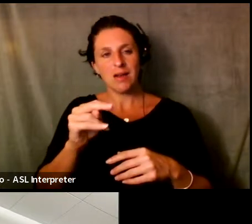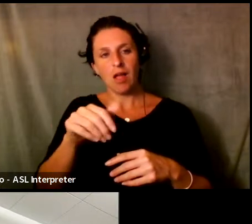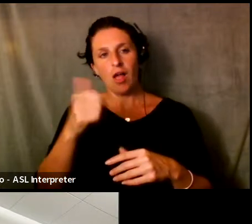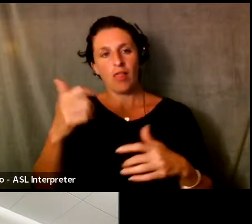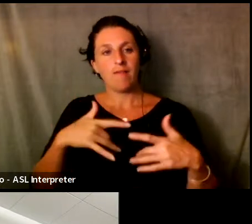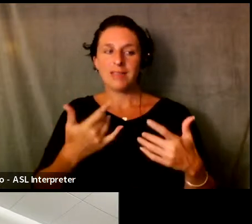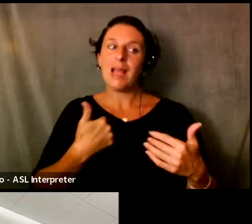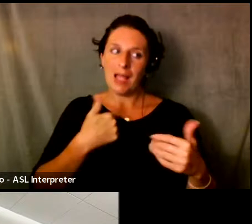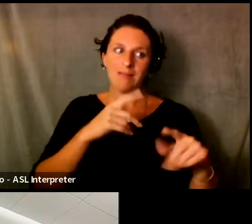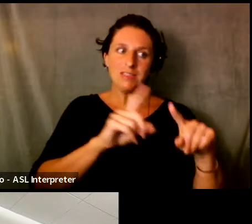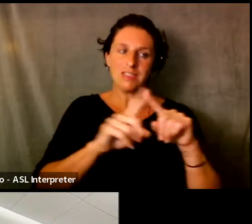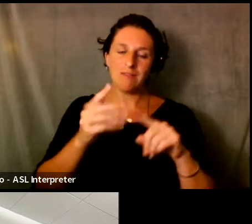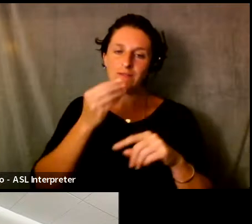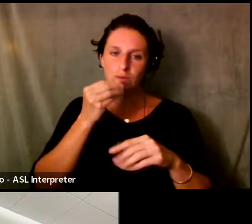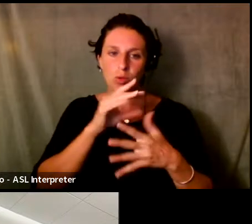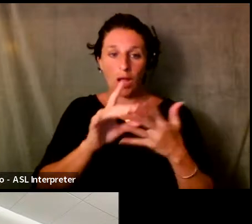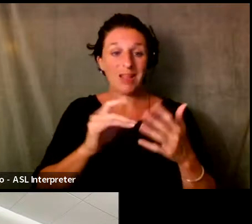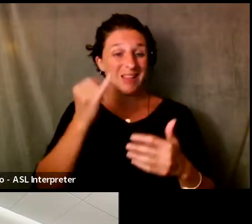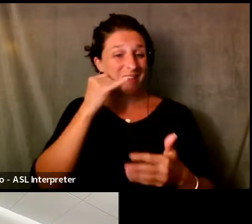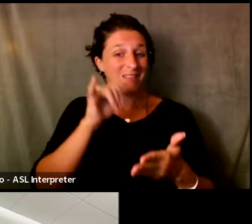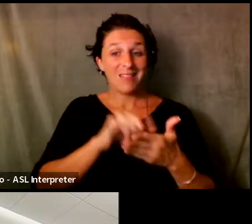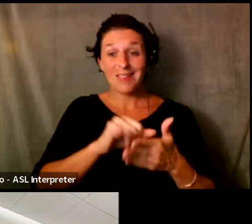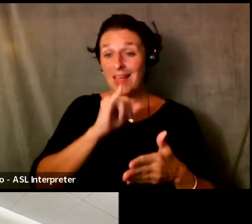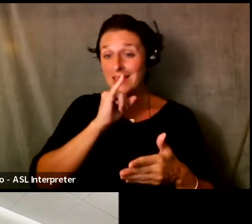if that is one of the most